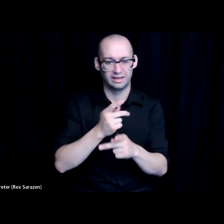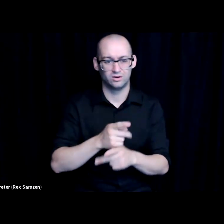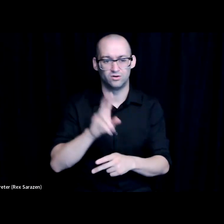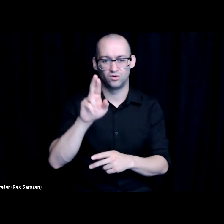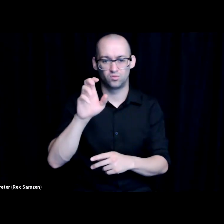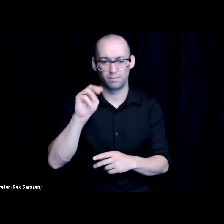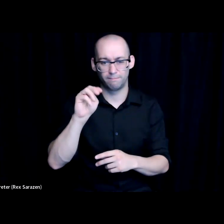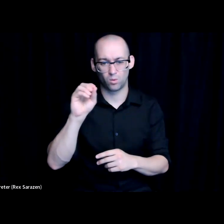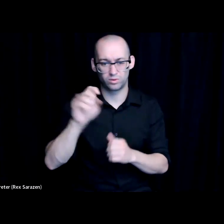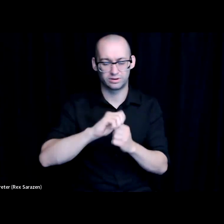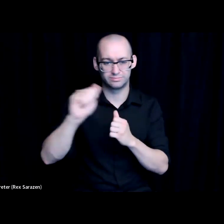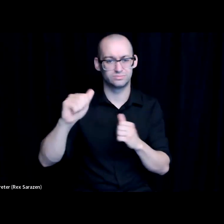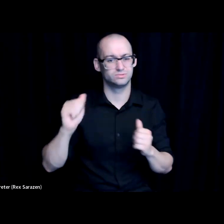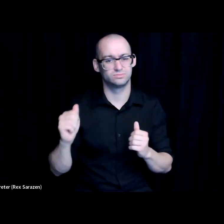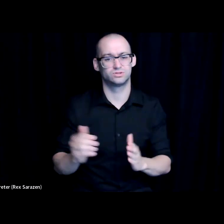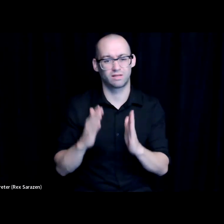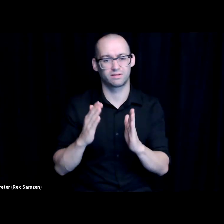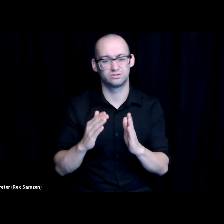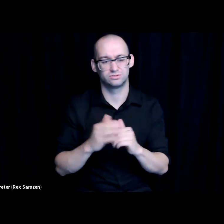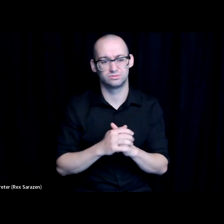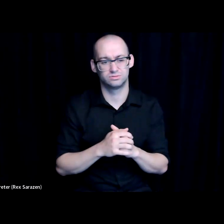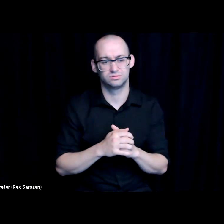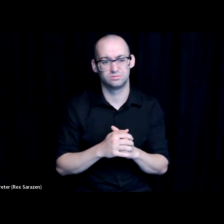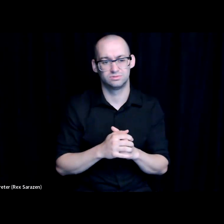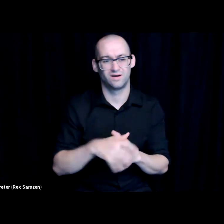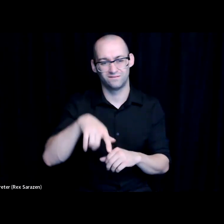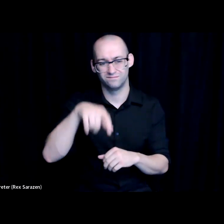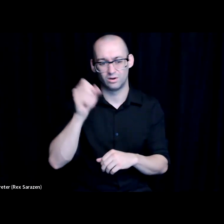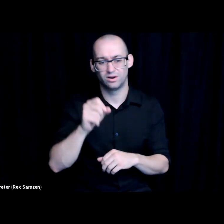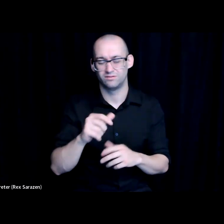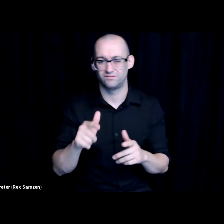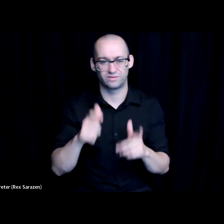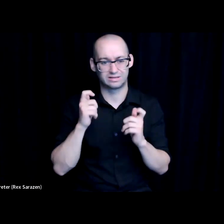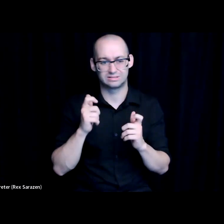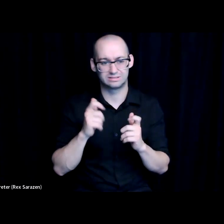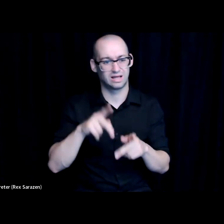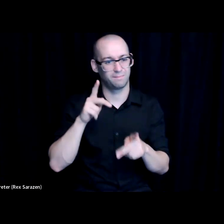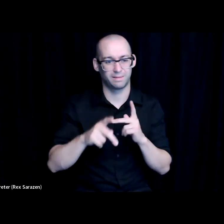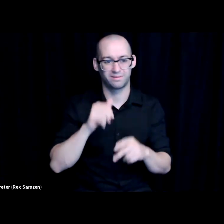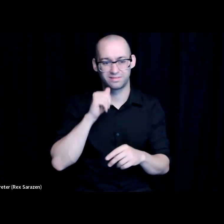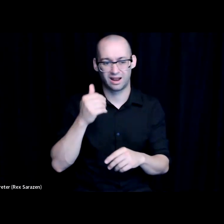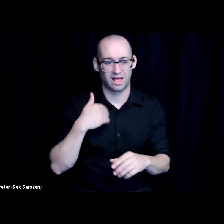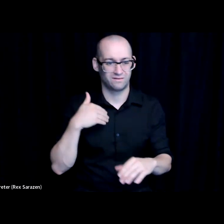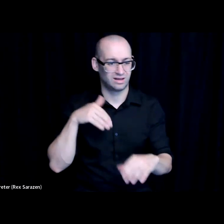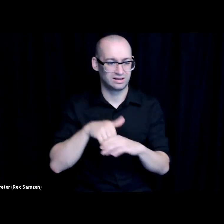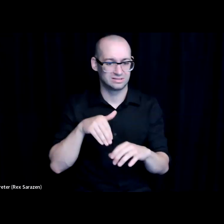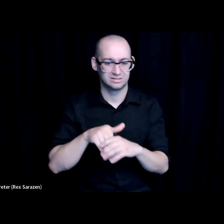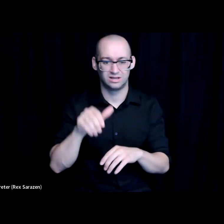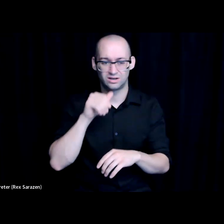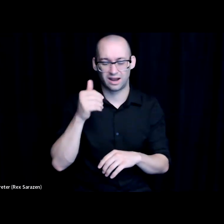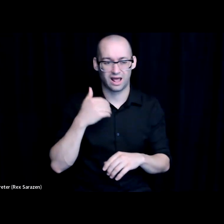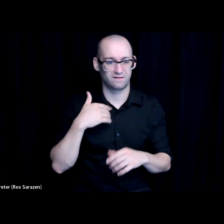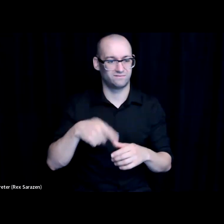a challenge. And we really found out real quickly that people did not have access, they didn't have broadband, they